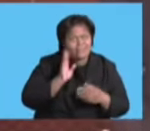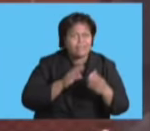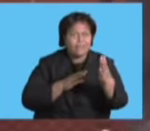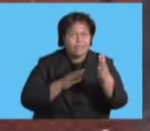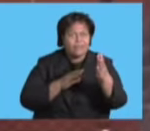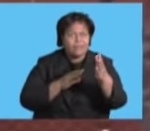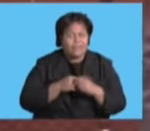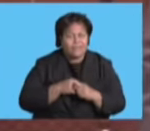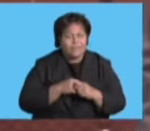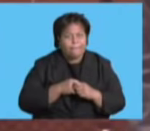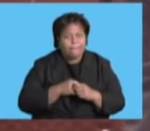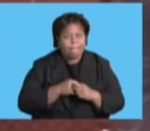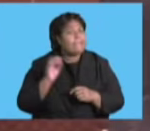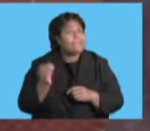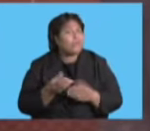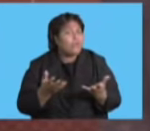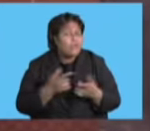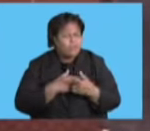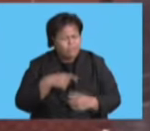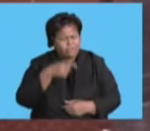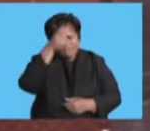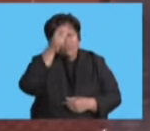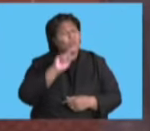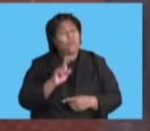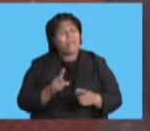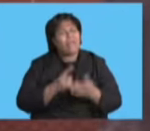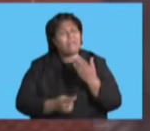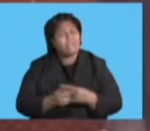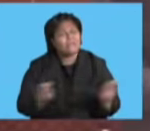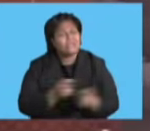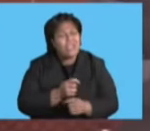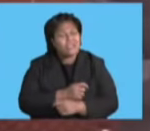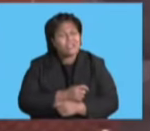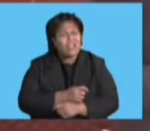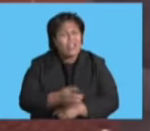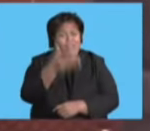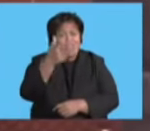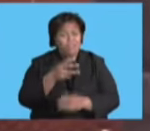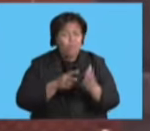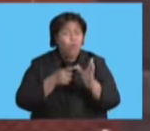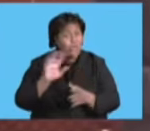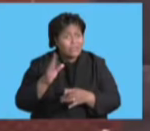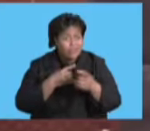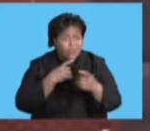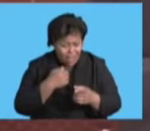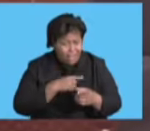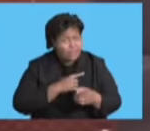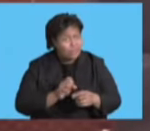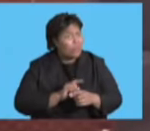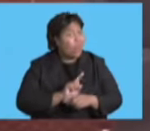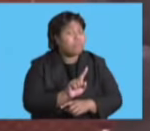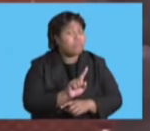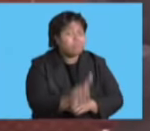Speaker, what changed from 9th August and your continuously consistent position of Parliament not interfering with the